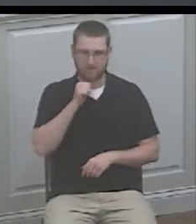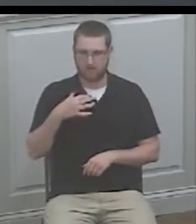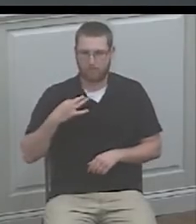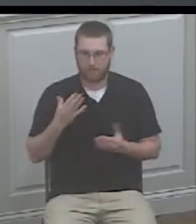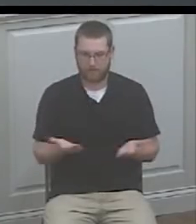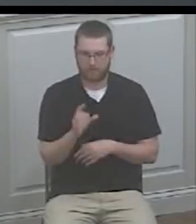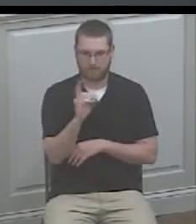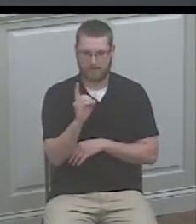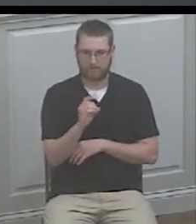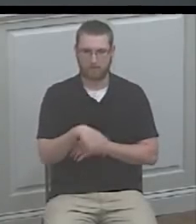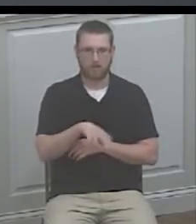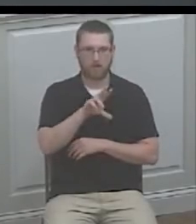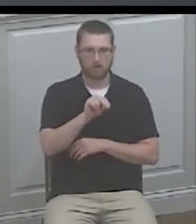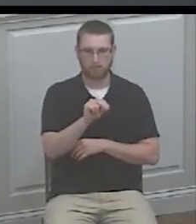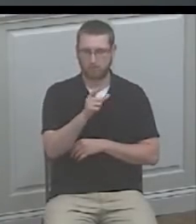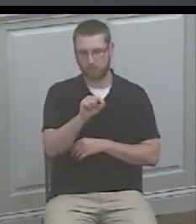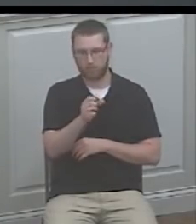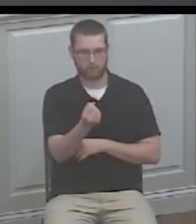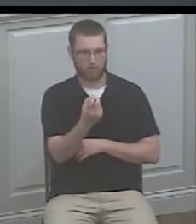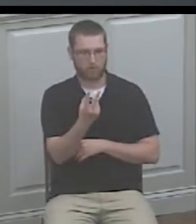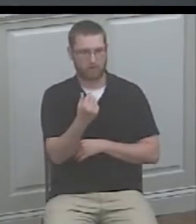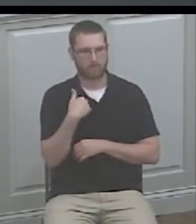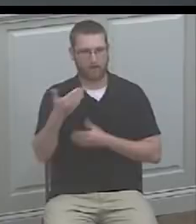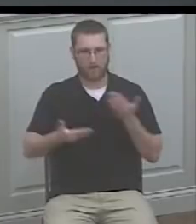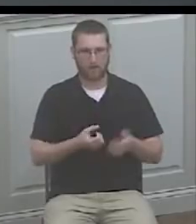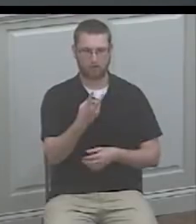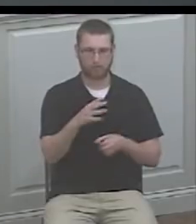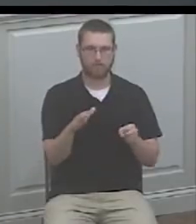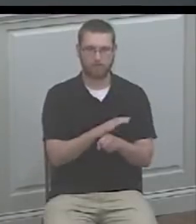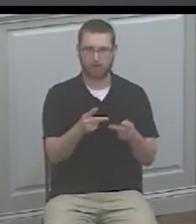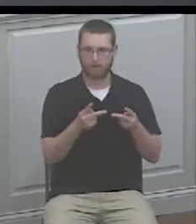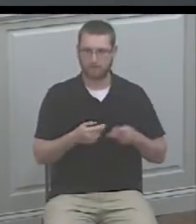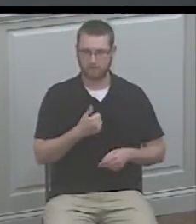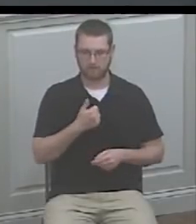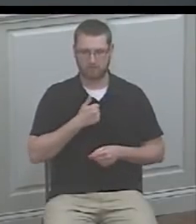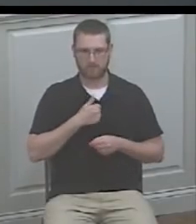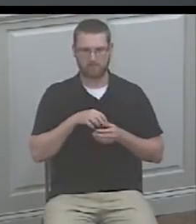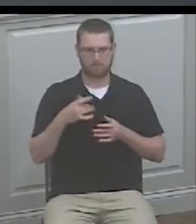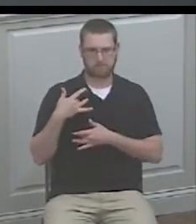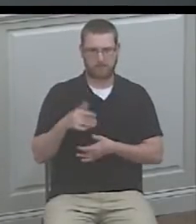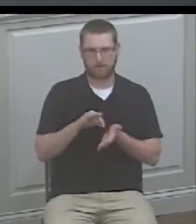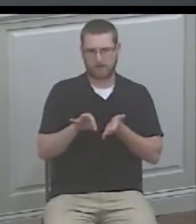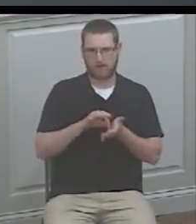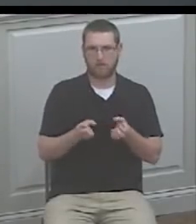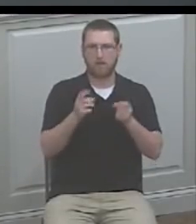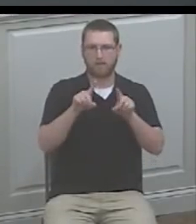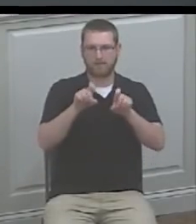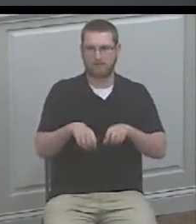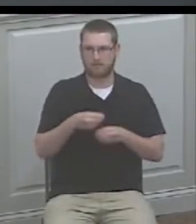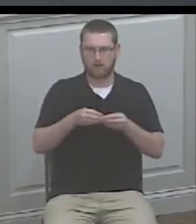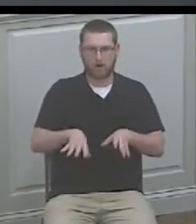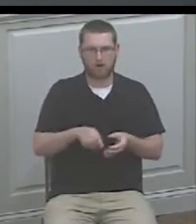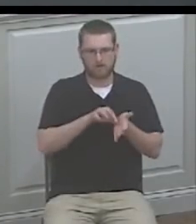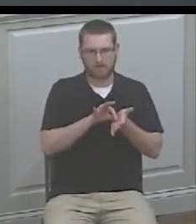In 2012, we hired two full-time positions. When I tested, I attempted to count the number of people taking the test and lost count